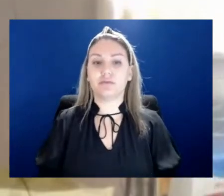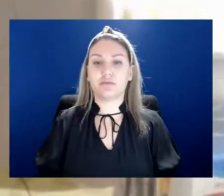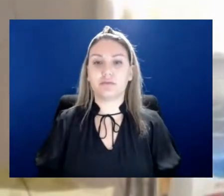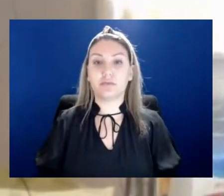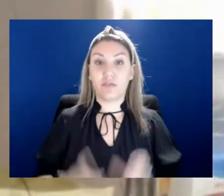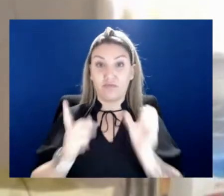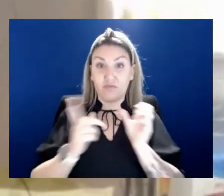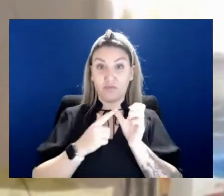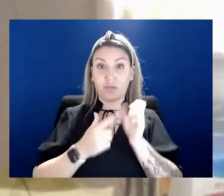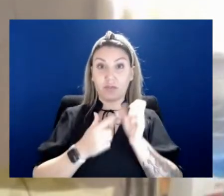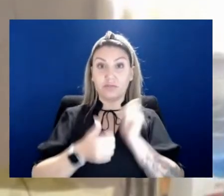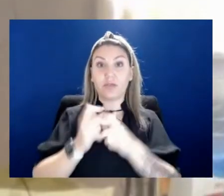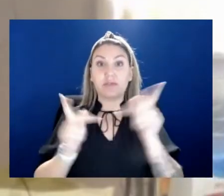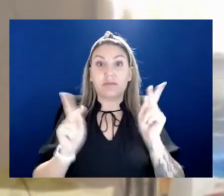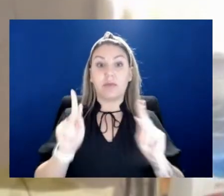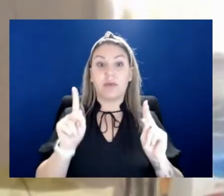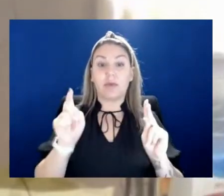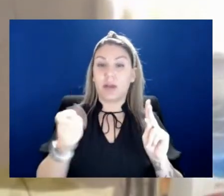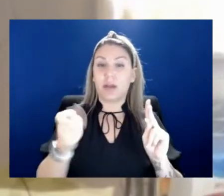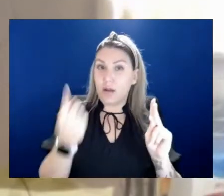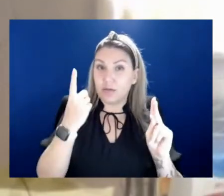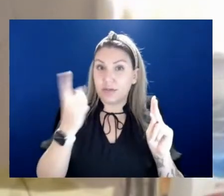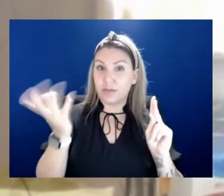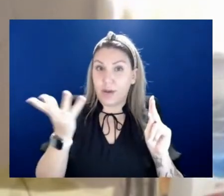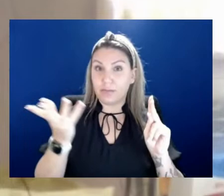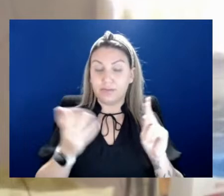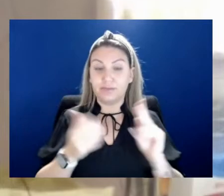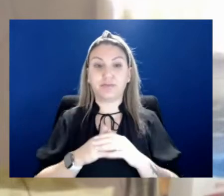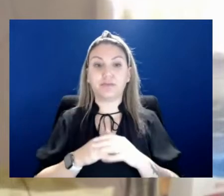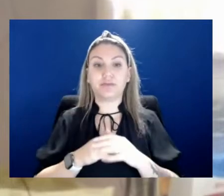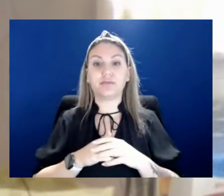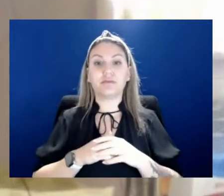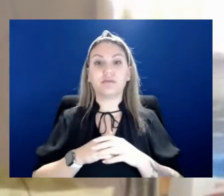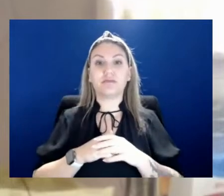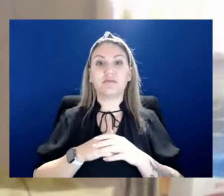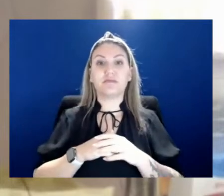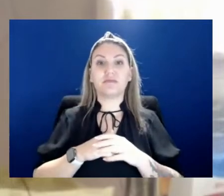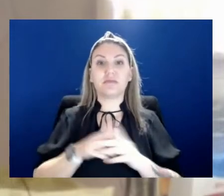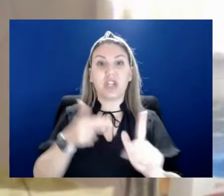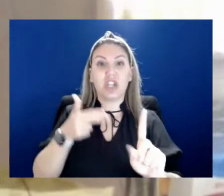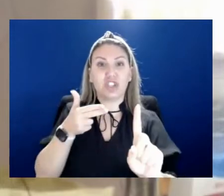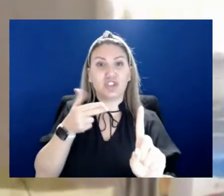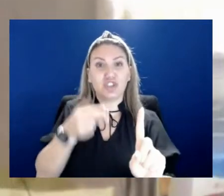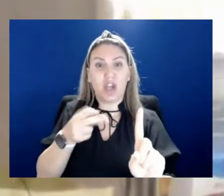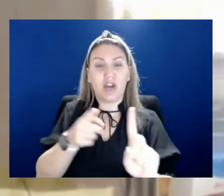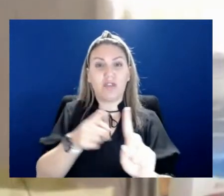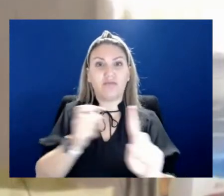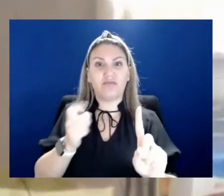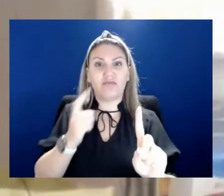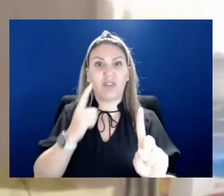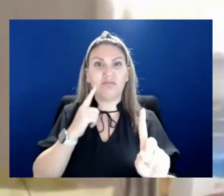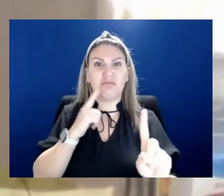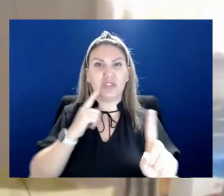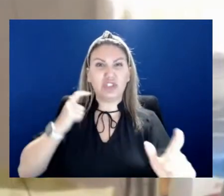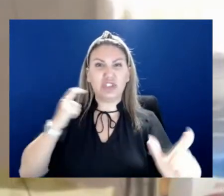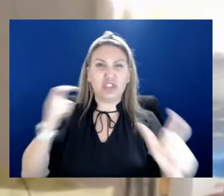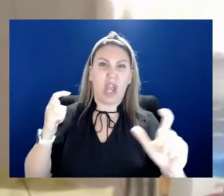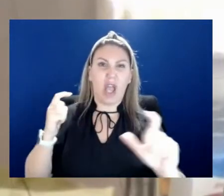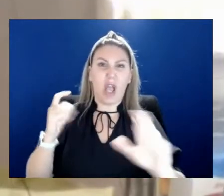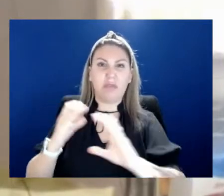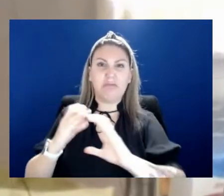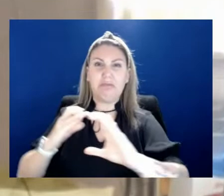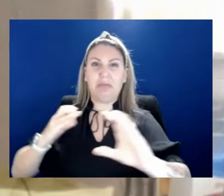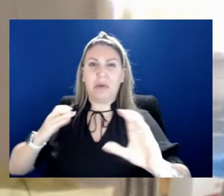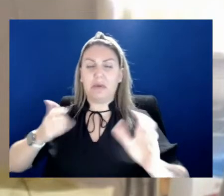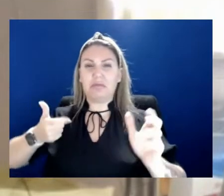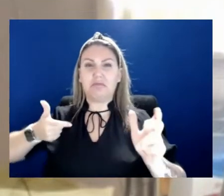to understand is that getting shot by a high-powered military rifle is